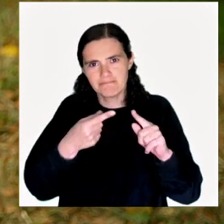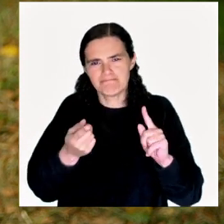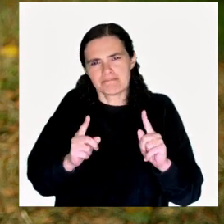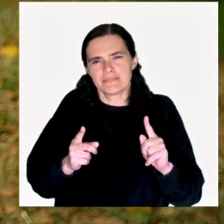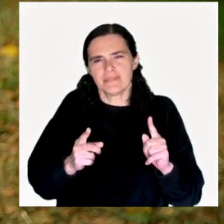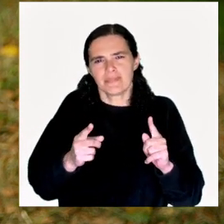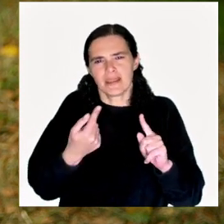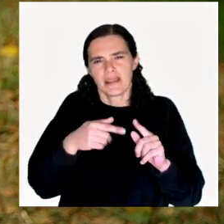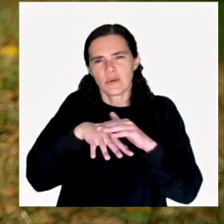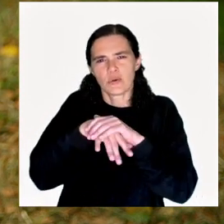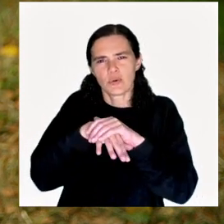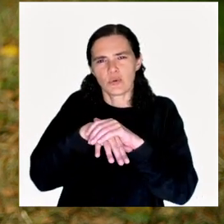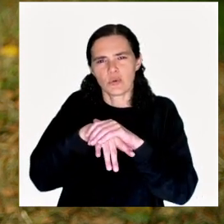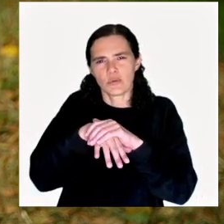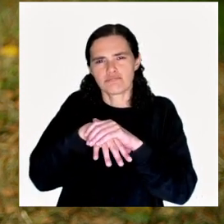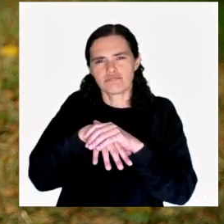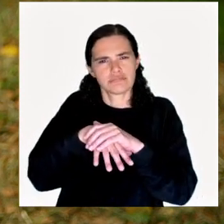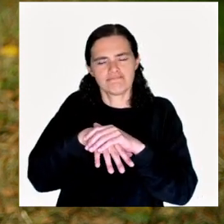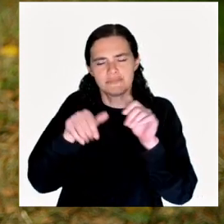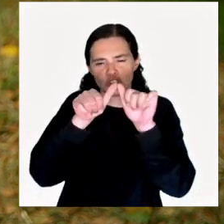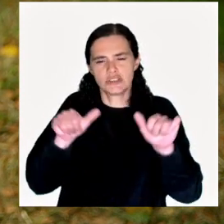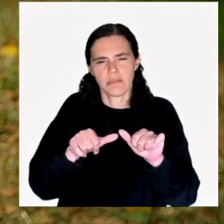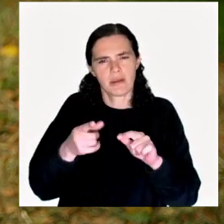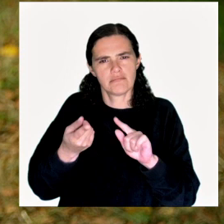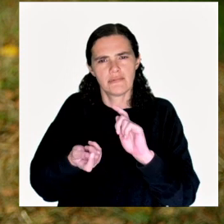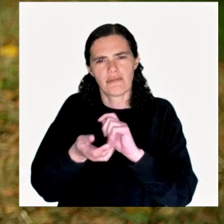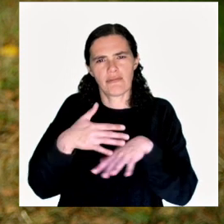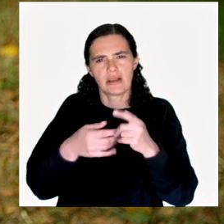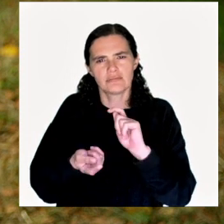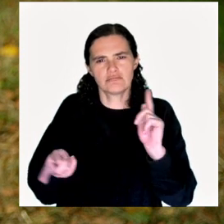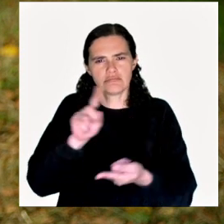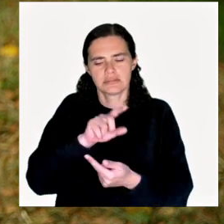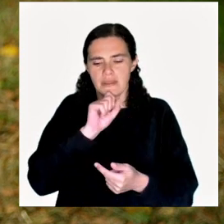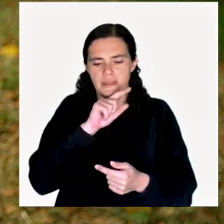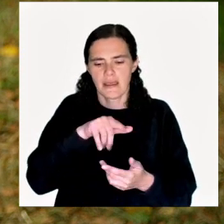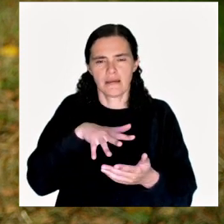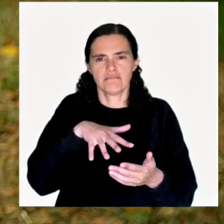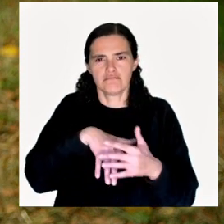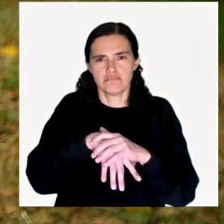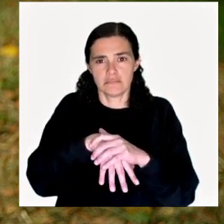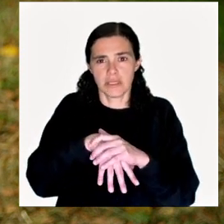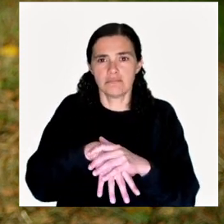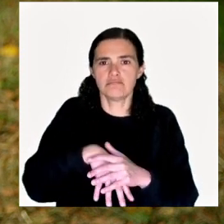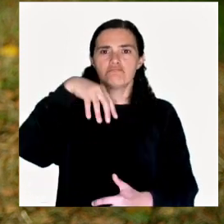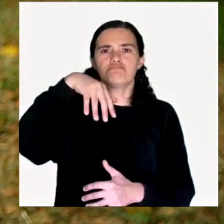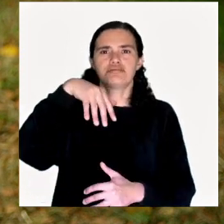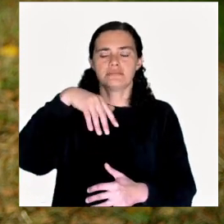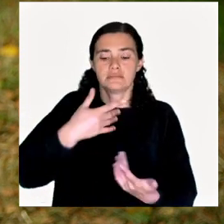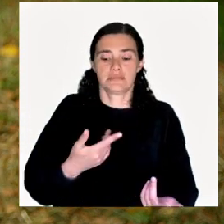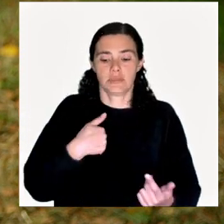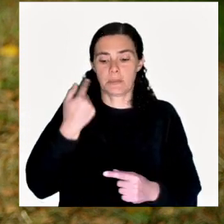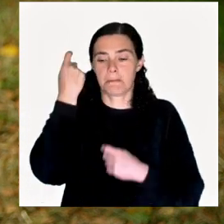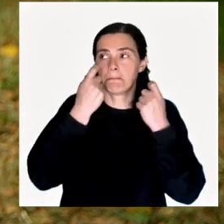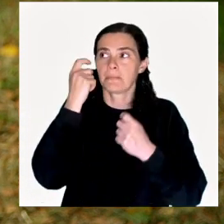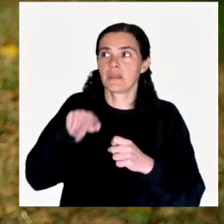revert the root system, putting the down up, which